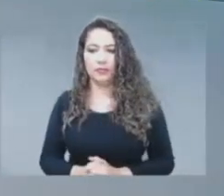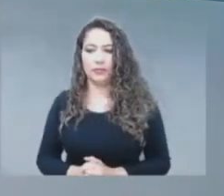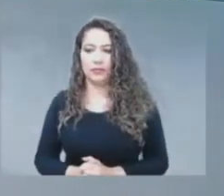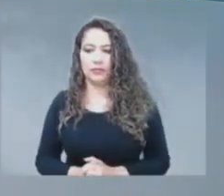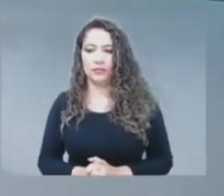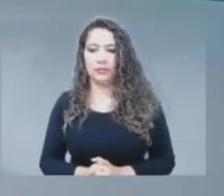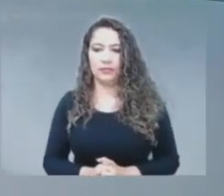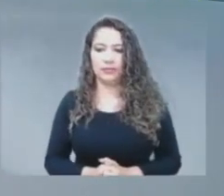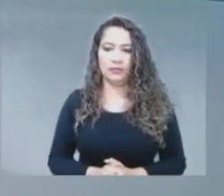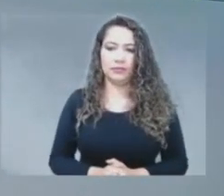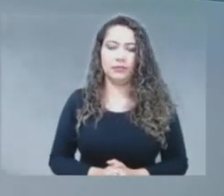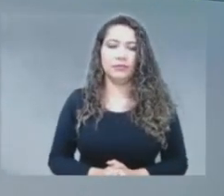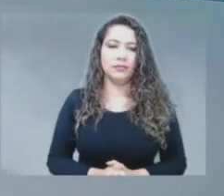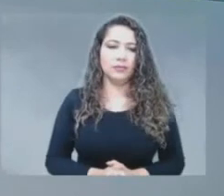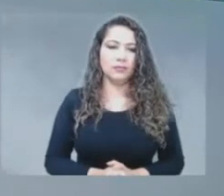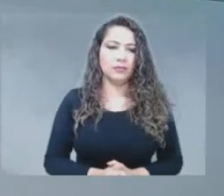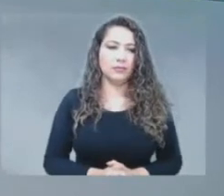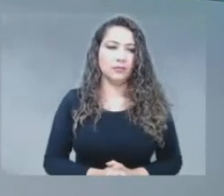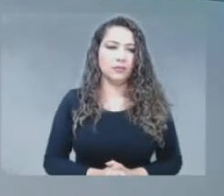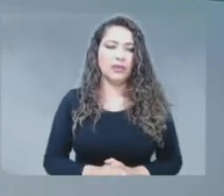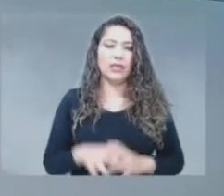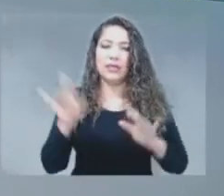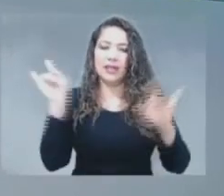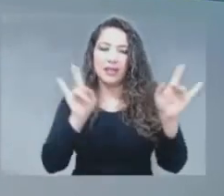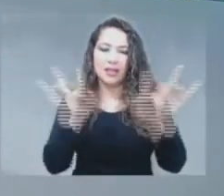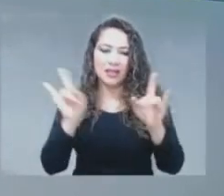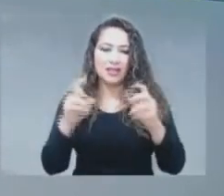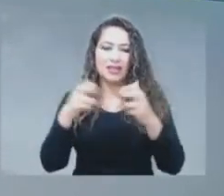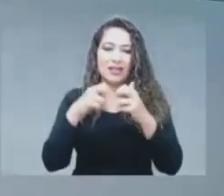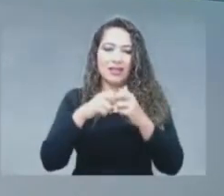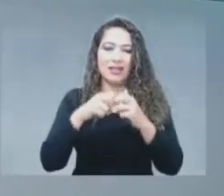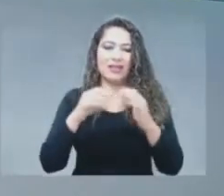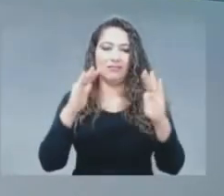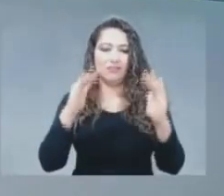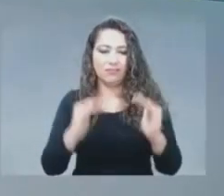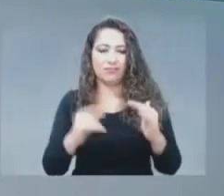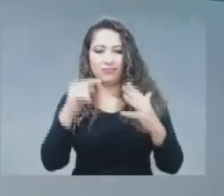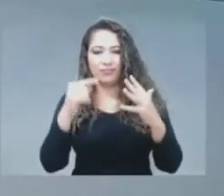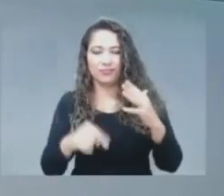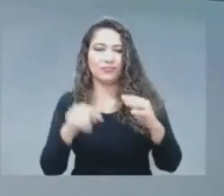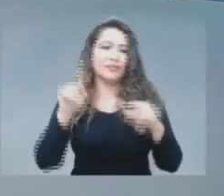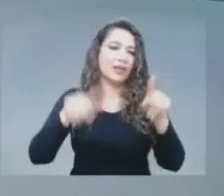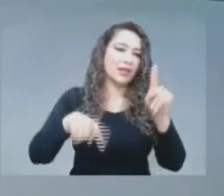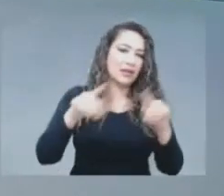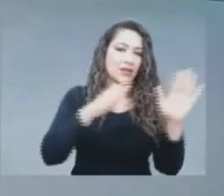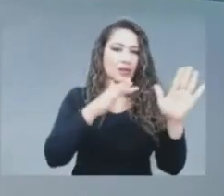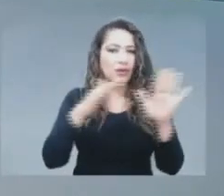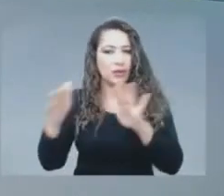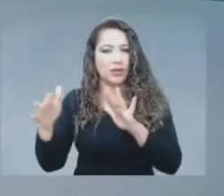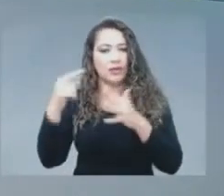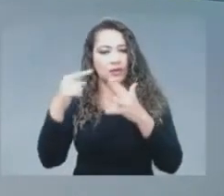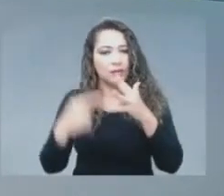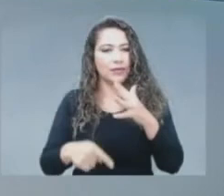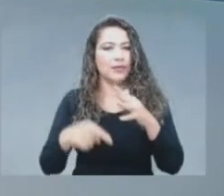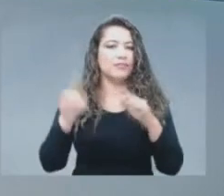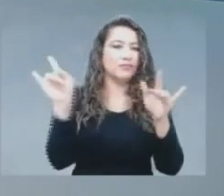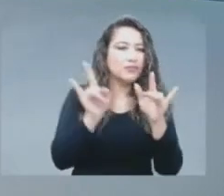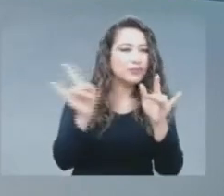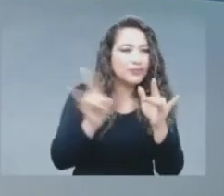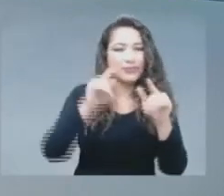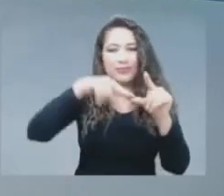that has a low consumption of energy, because maybe less power, excellent penetration, because